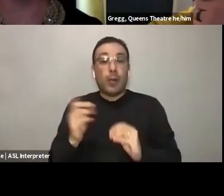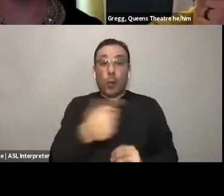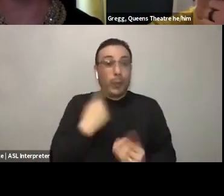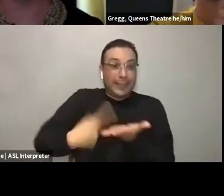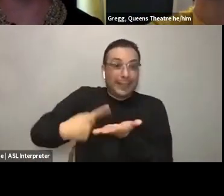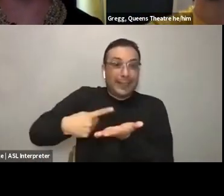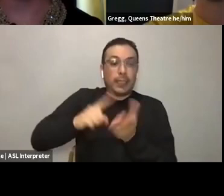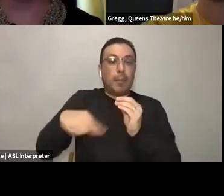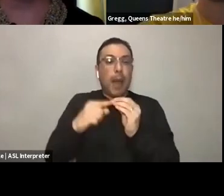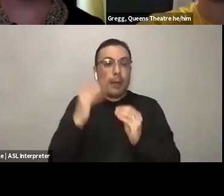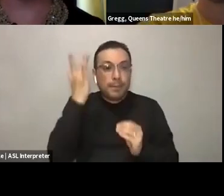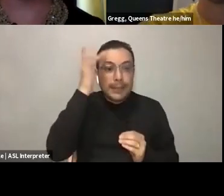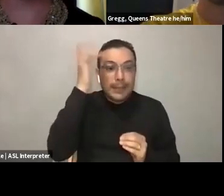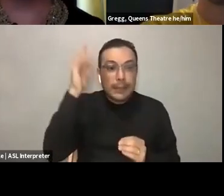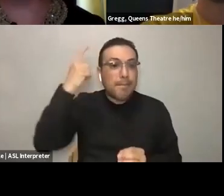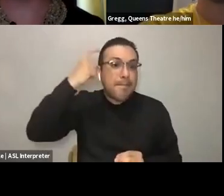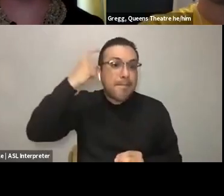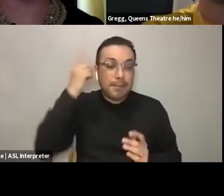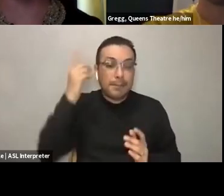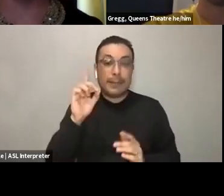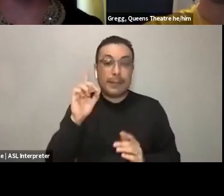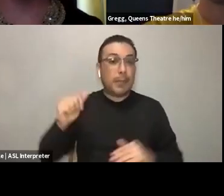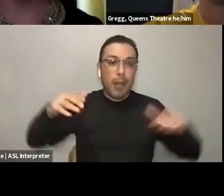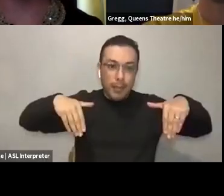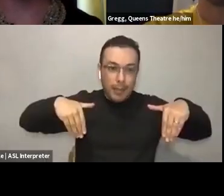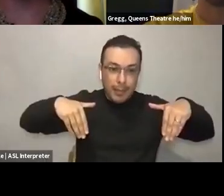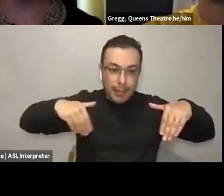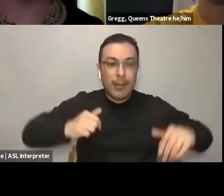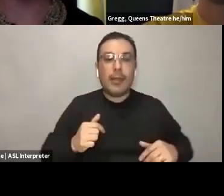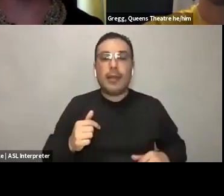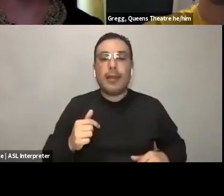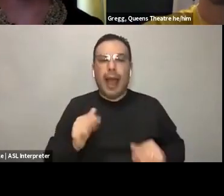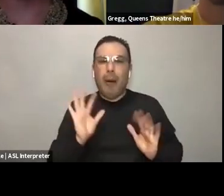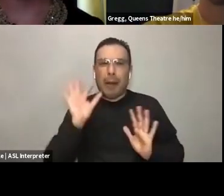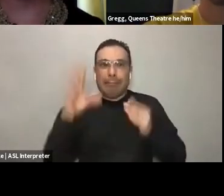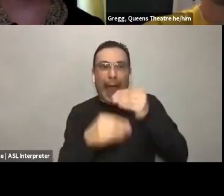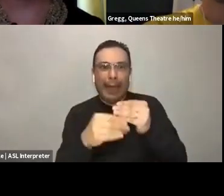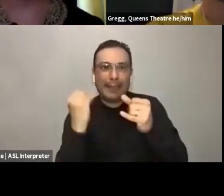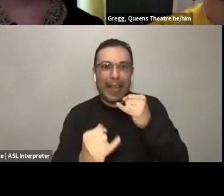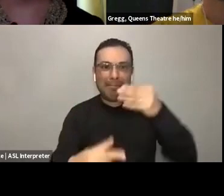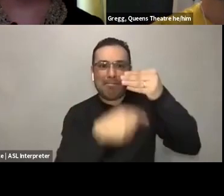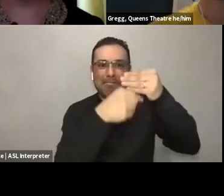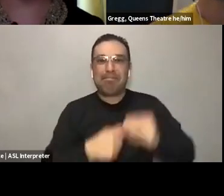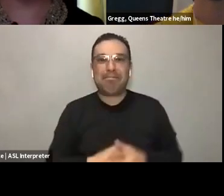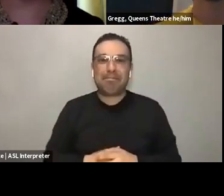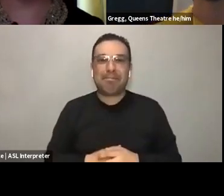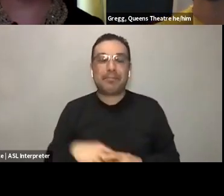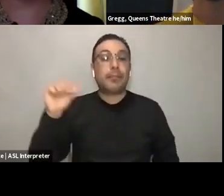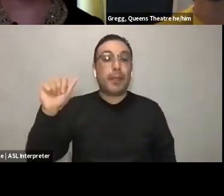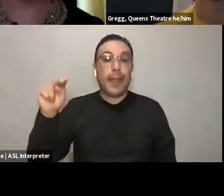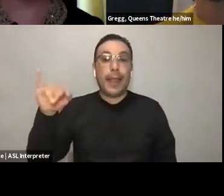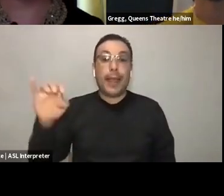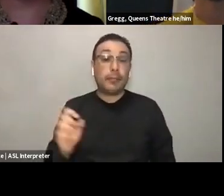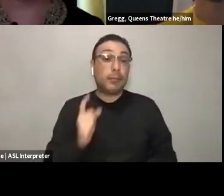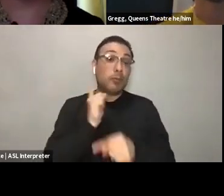disabilities and I wanted to make sure, uh, that was able to just, uh, get that in there. That's a great, that's a really great point. And we also haven't